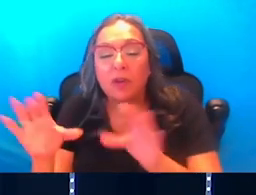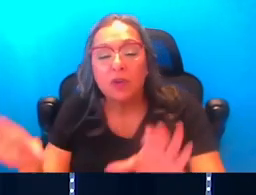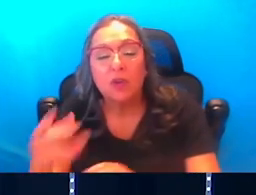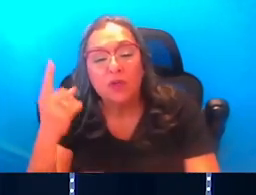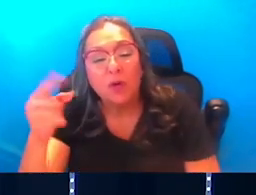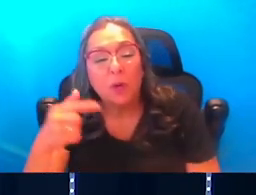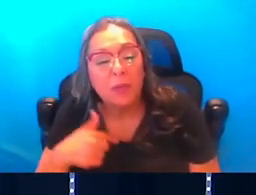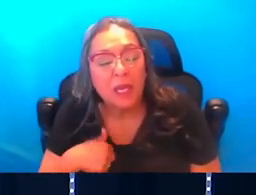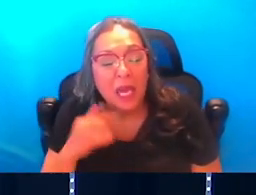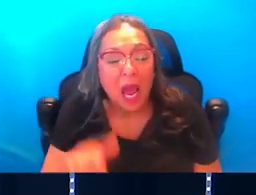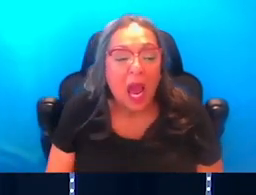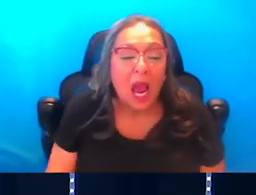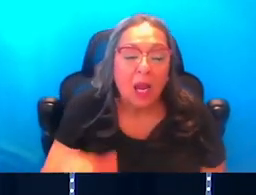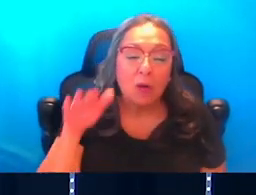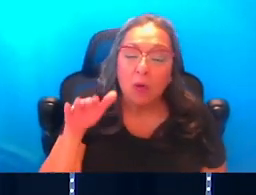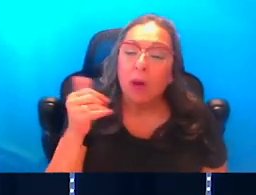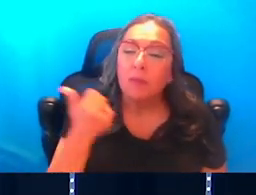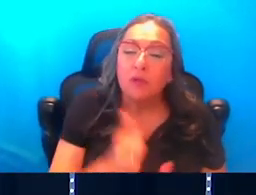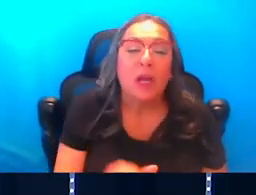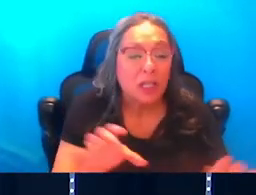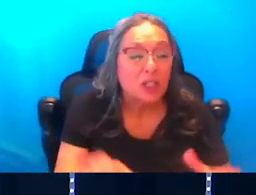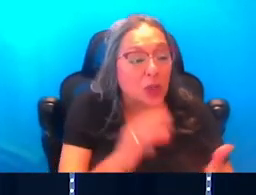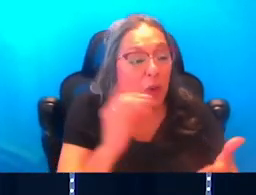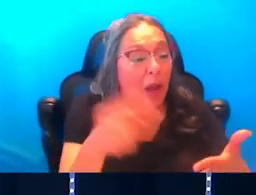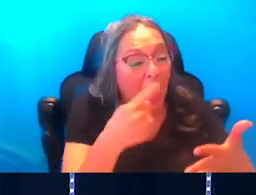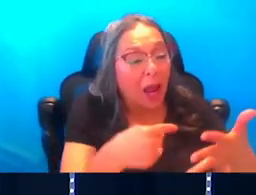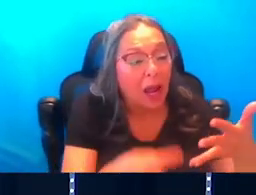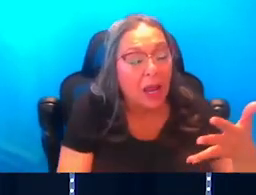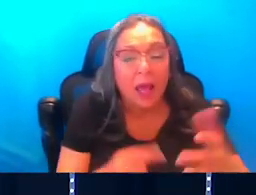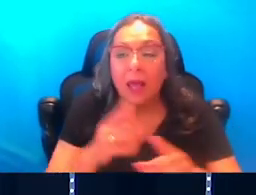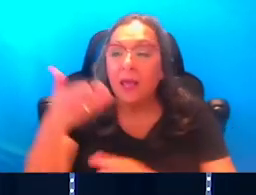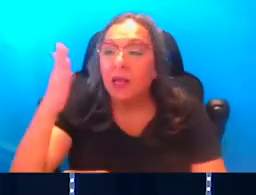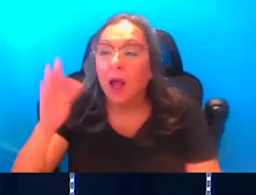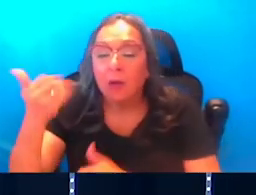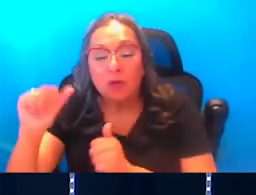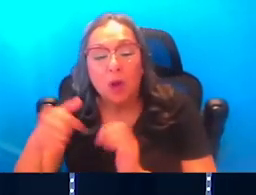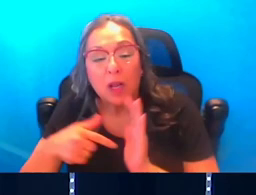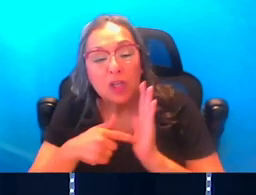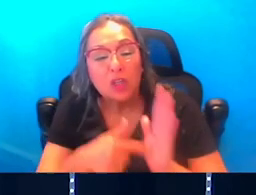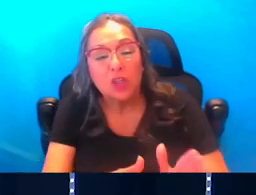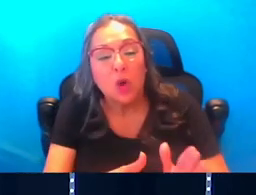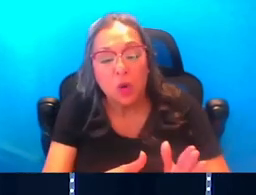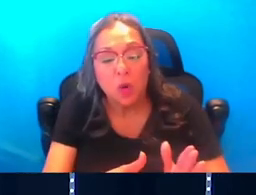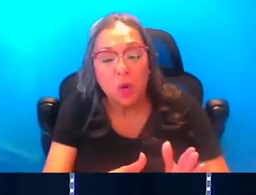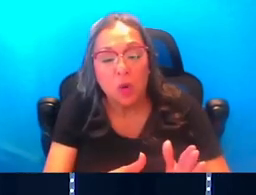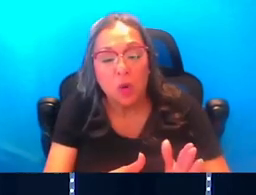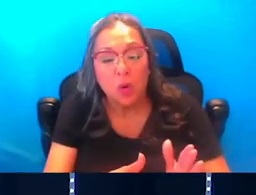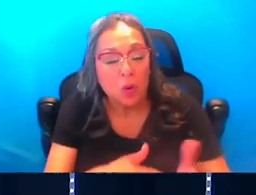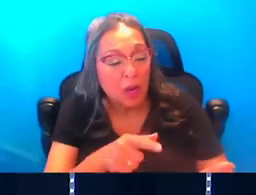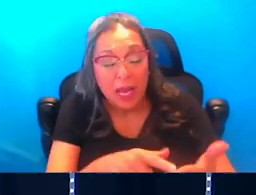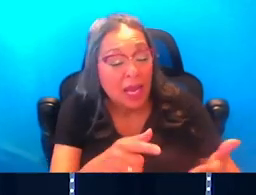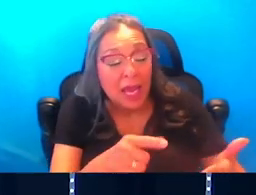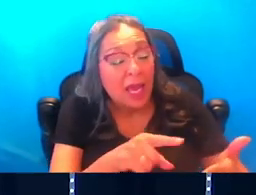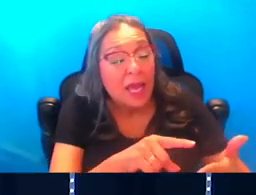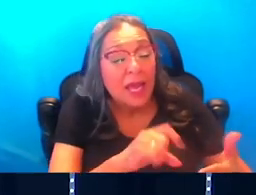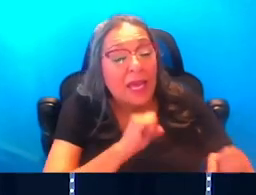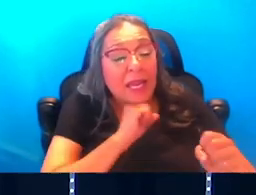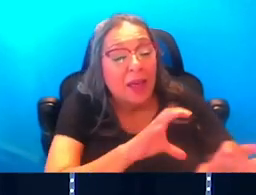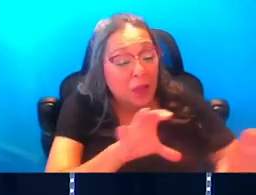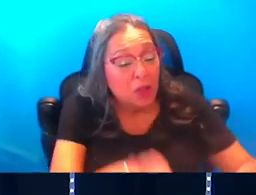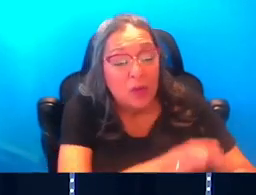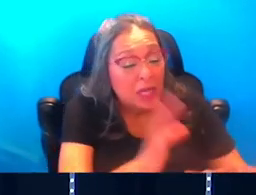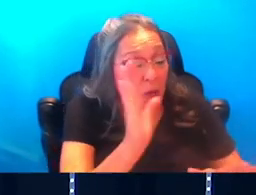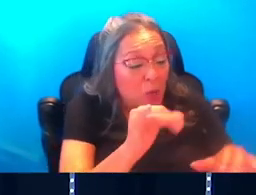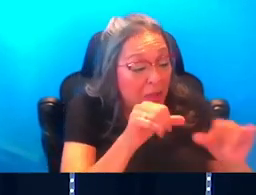Because I had grown up in this way, trying to do all this stuff, and God was trying to make a point to me. Nothing that you've done will remain, just what you do for me.